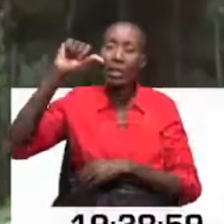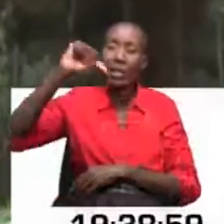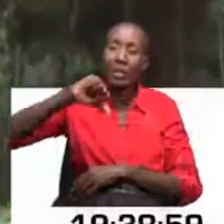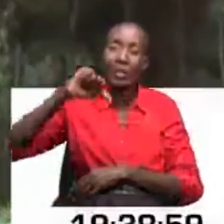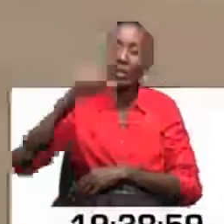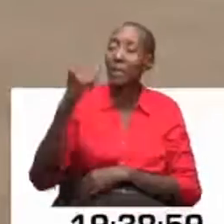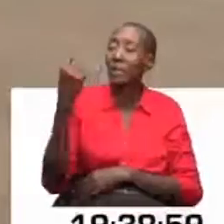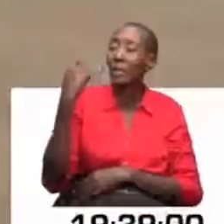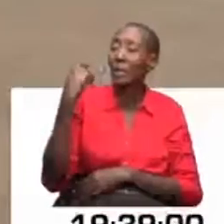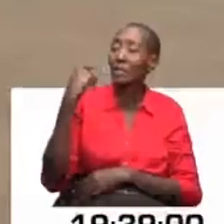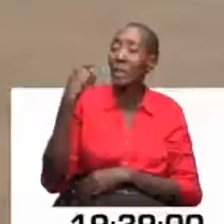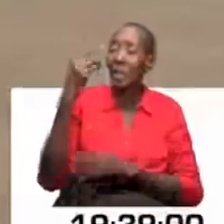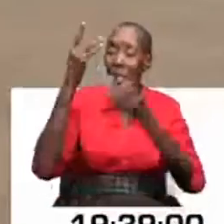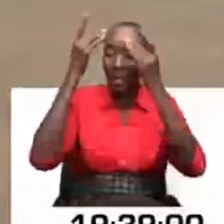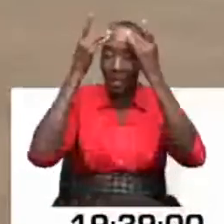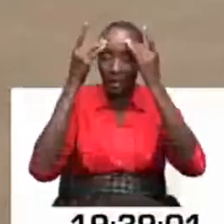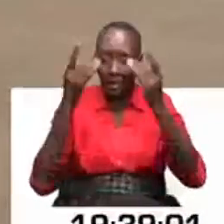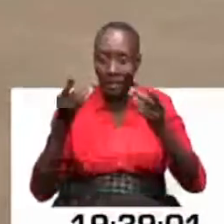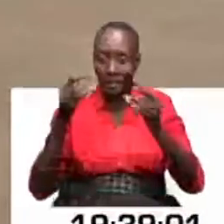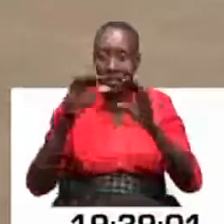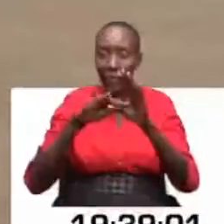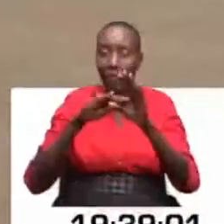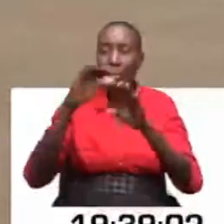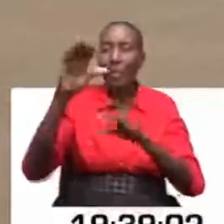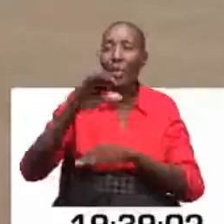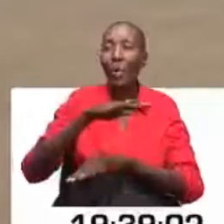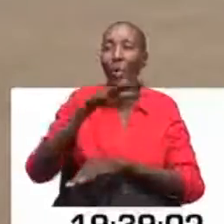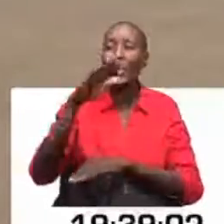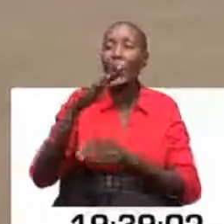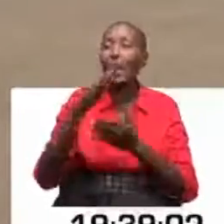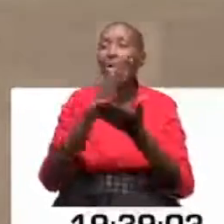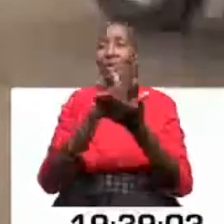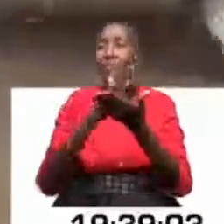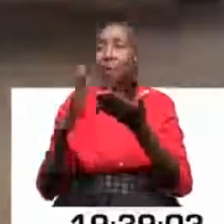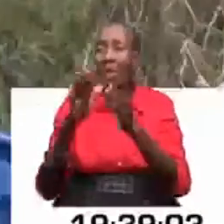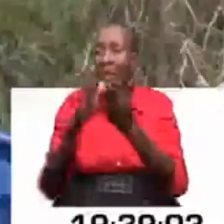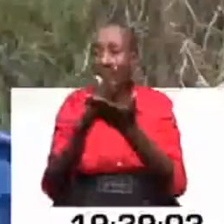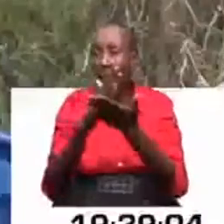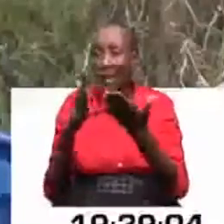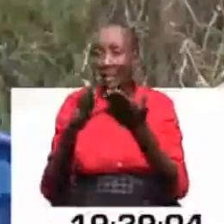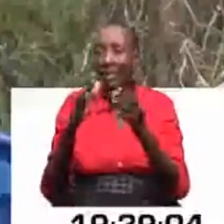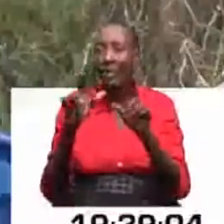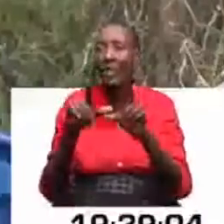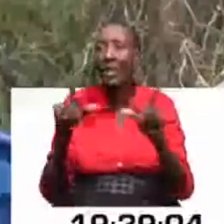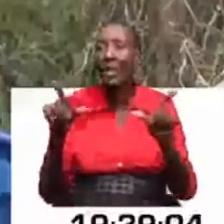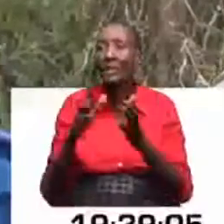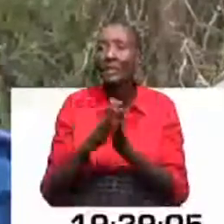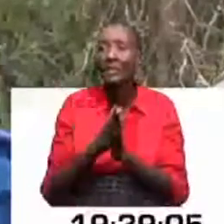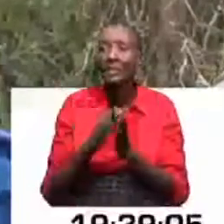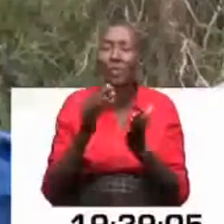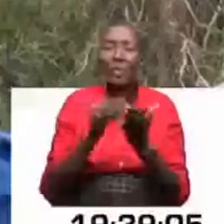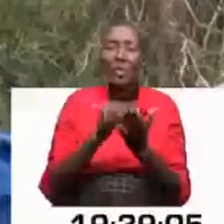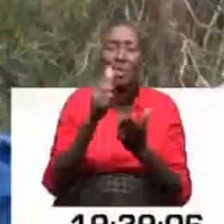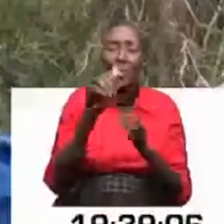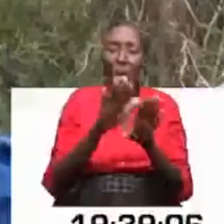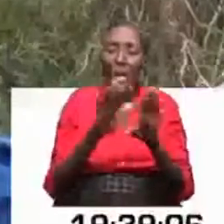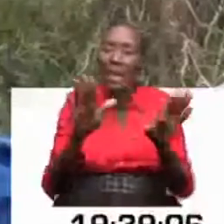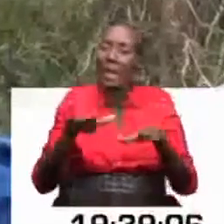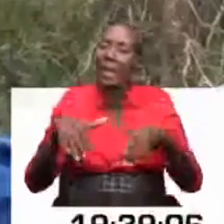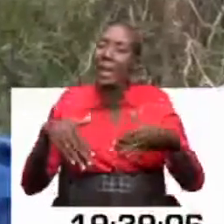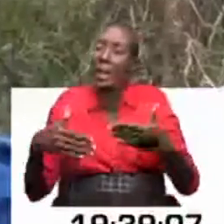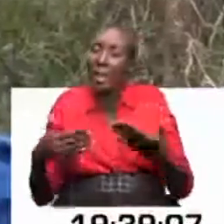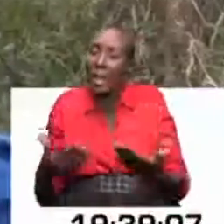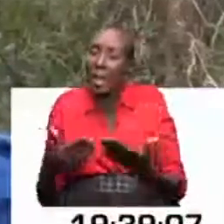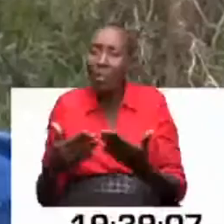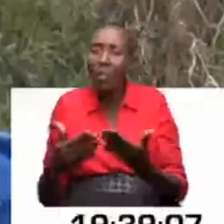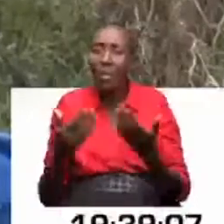majuzi na hatua Ya mbunge Sudi kukodi sehemu ya shamba Hilo ananunua shamba namna Gani and